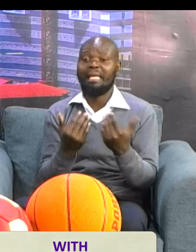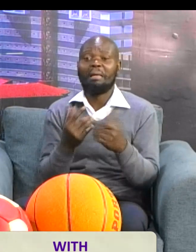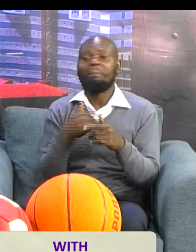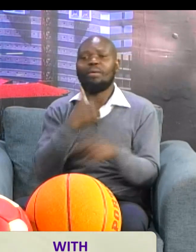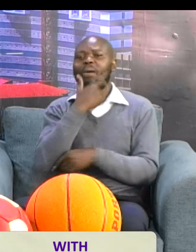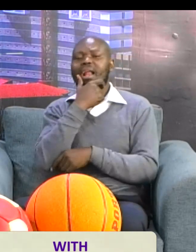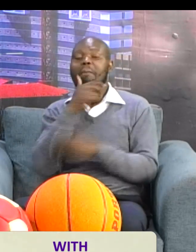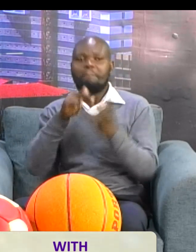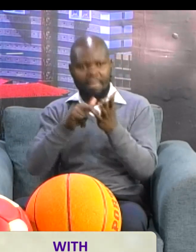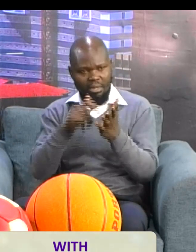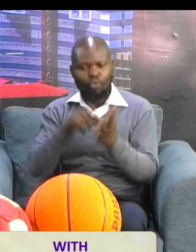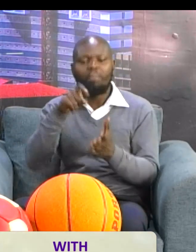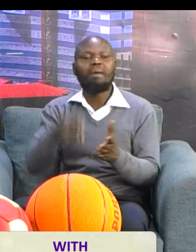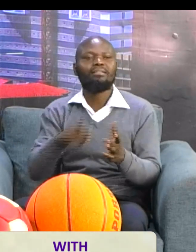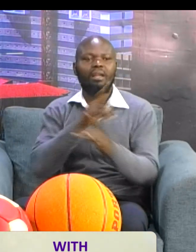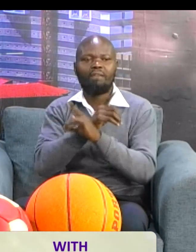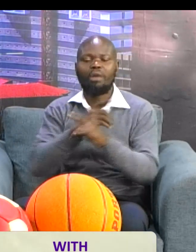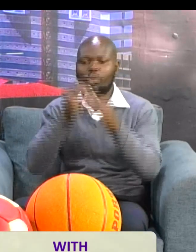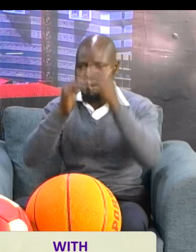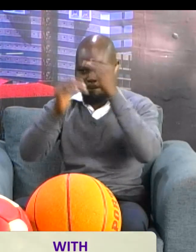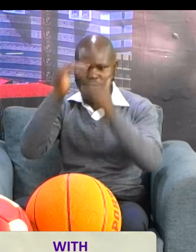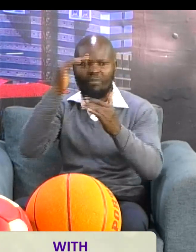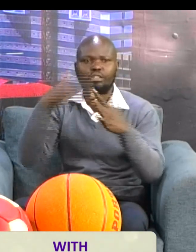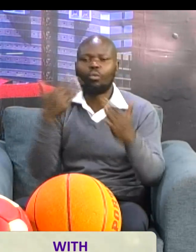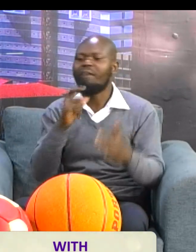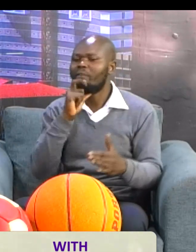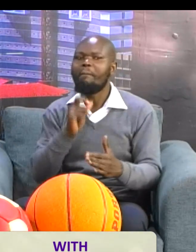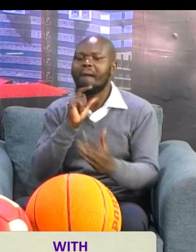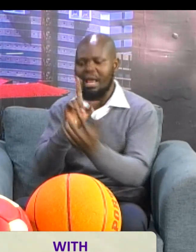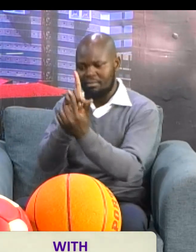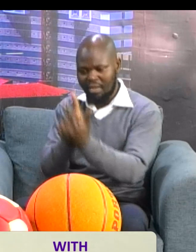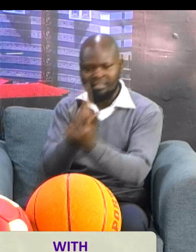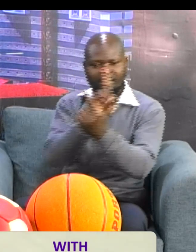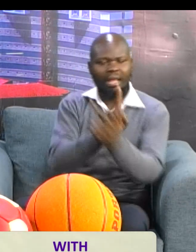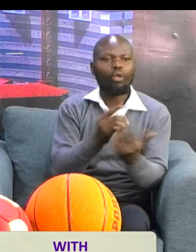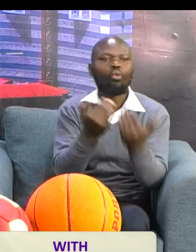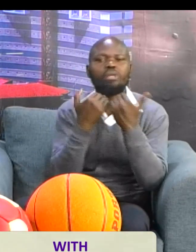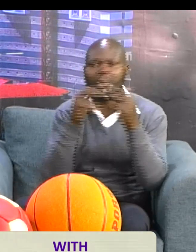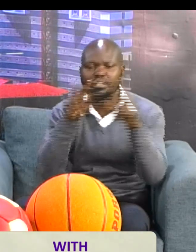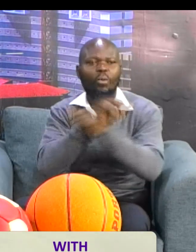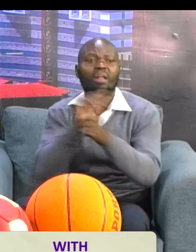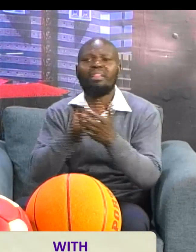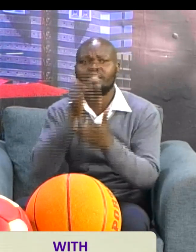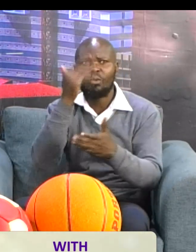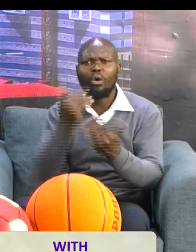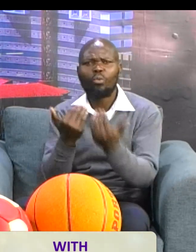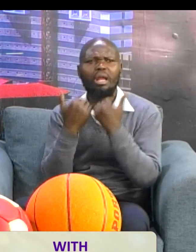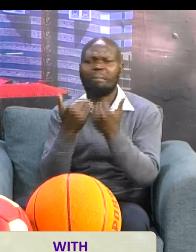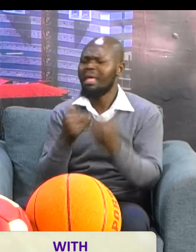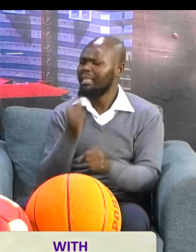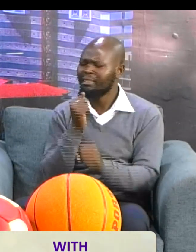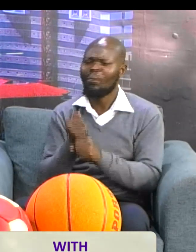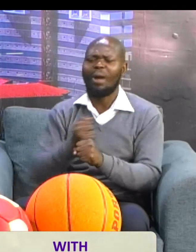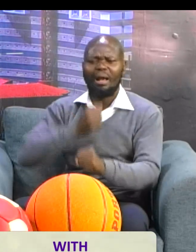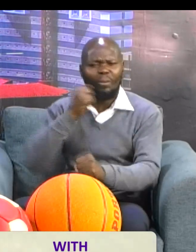with three. You remember the first goal that Son scored? It was in between three defenders, right. And that really was a very interesting thing to